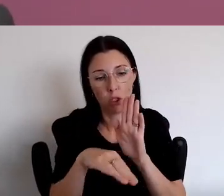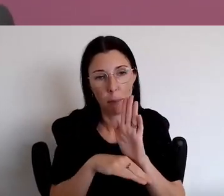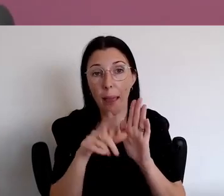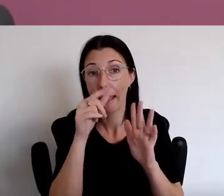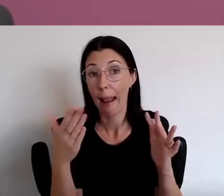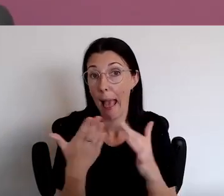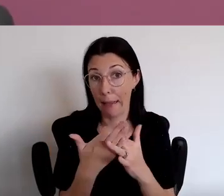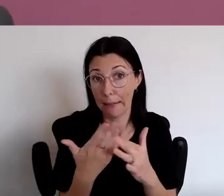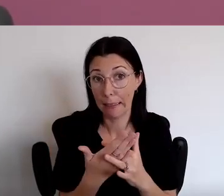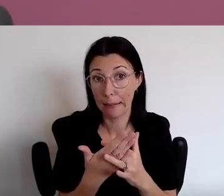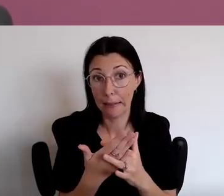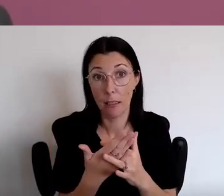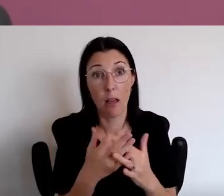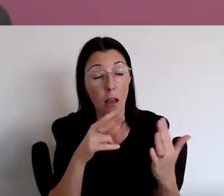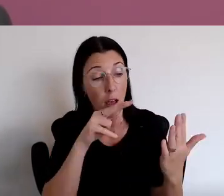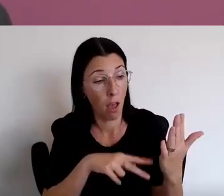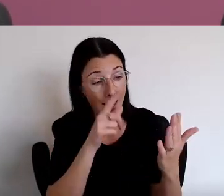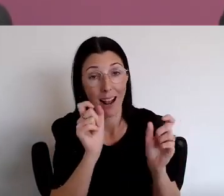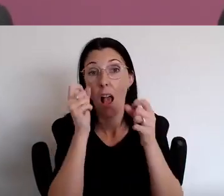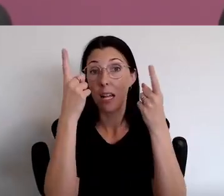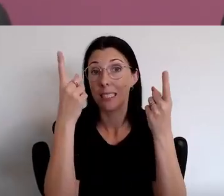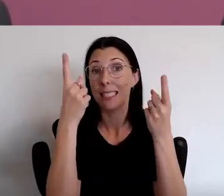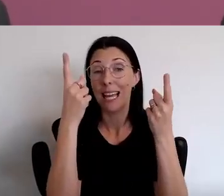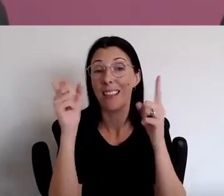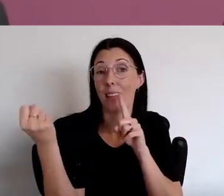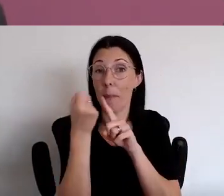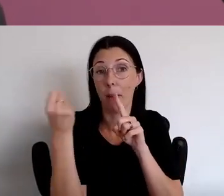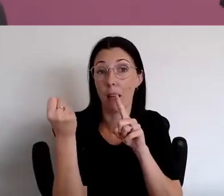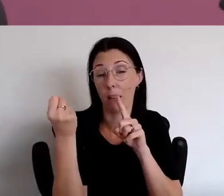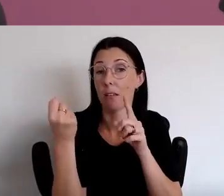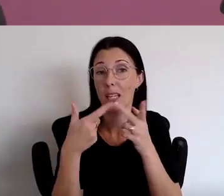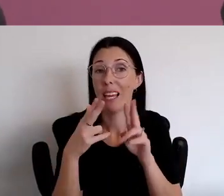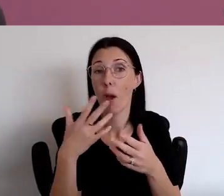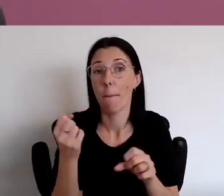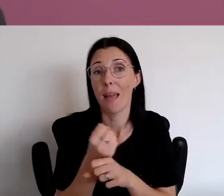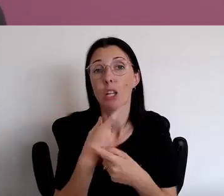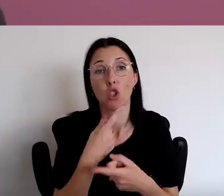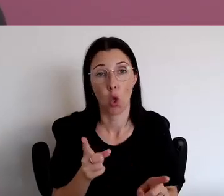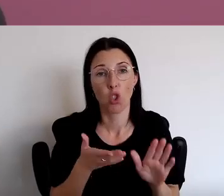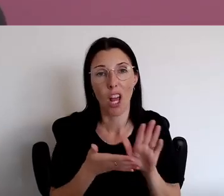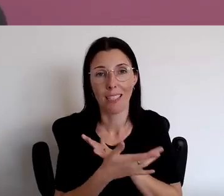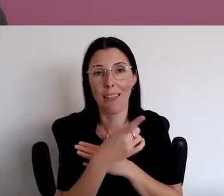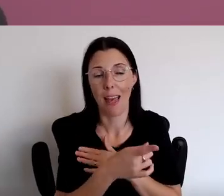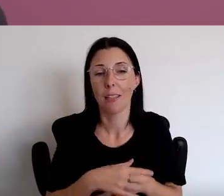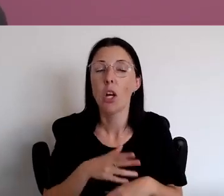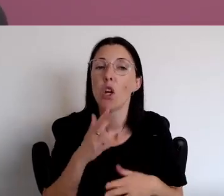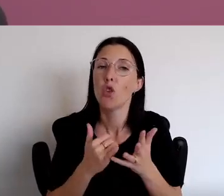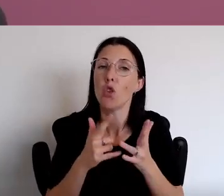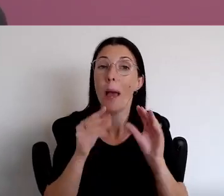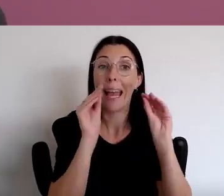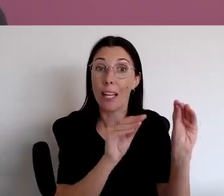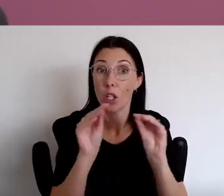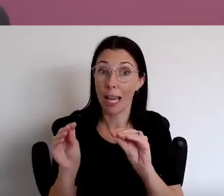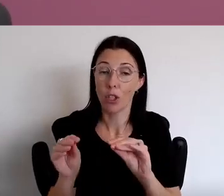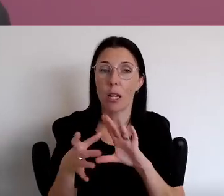and understand the implications of making a report under that scheme. So for me, it's the education and engagement factor is the most